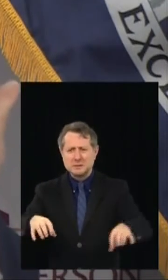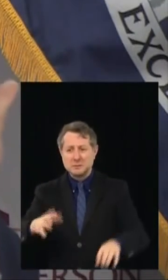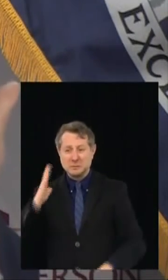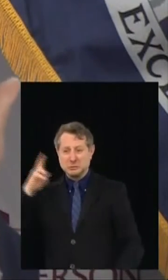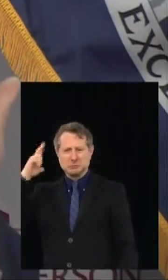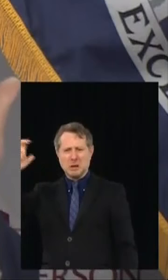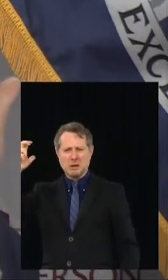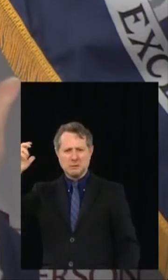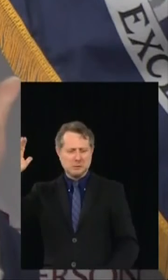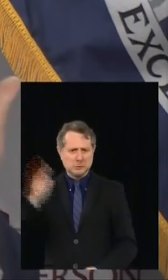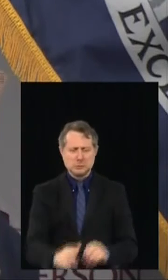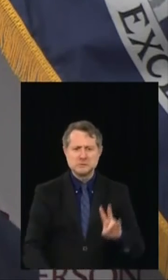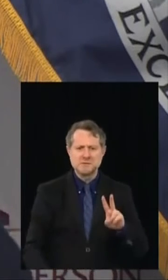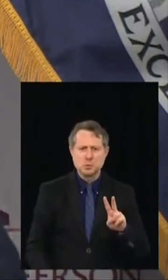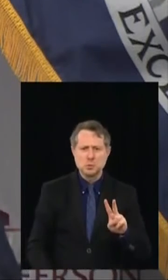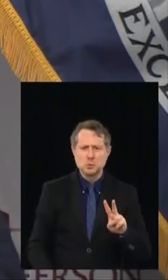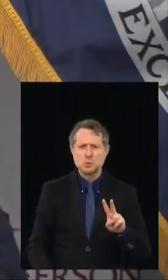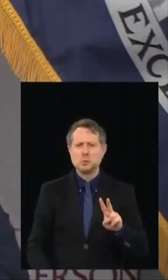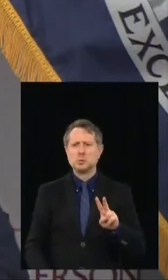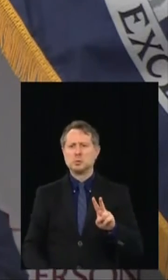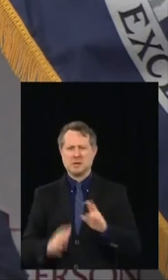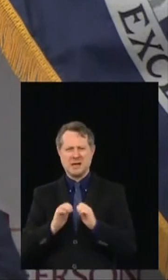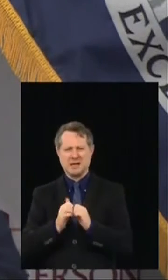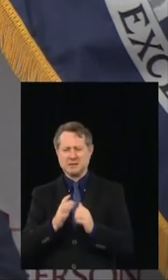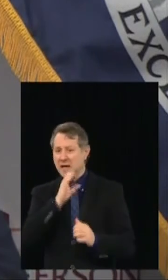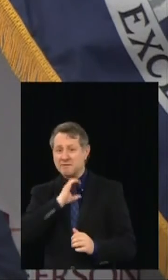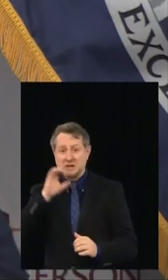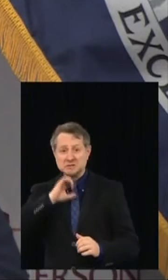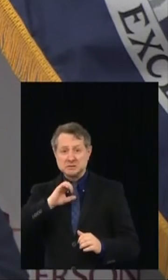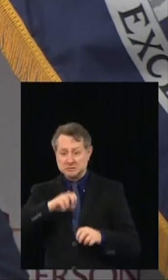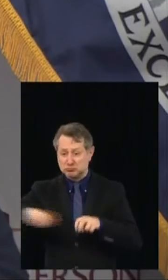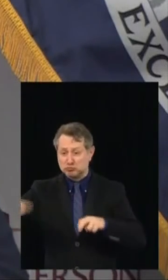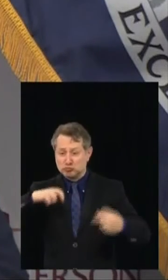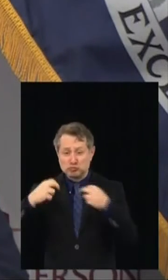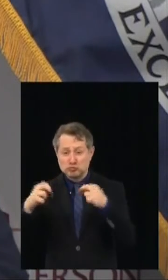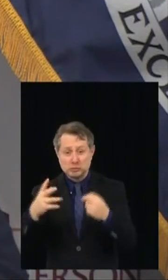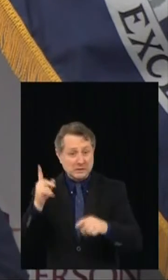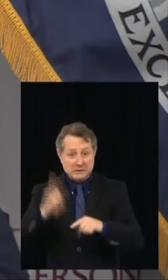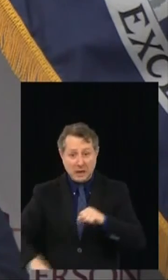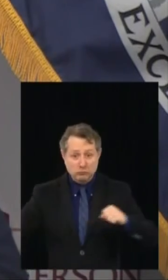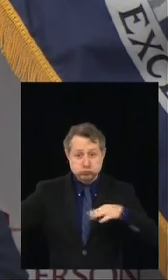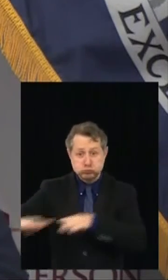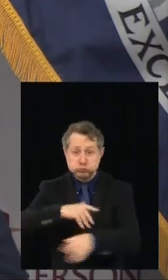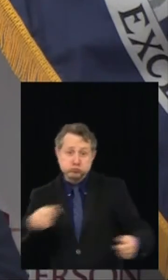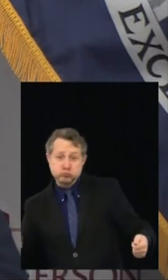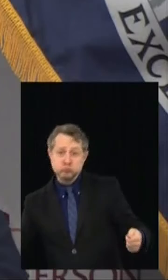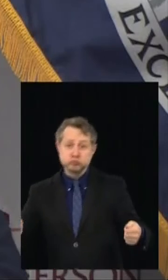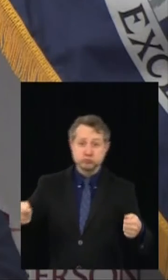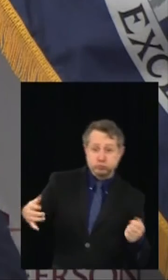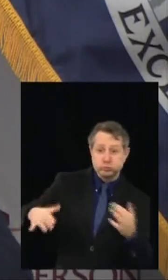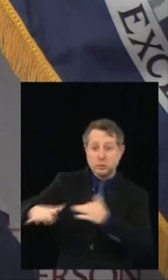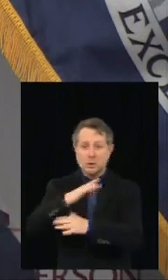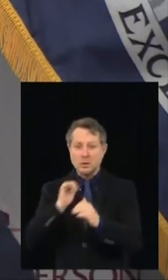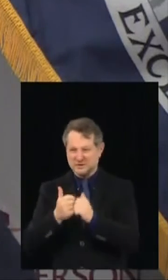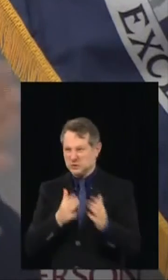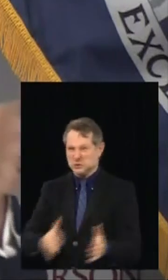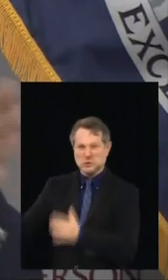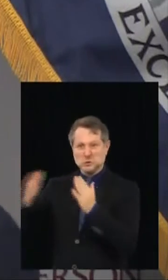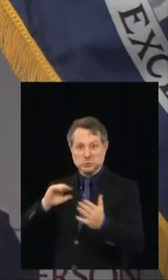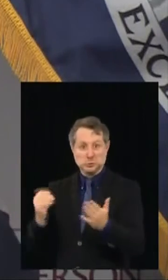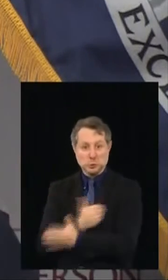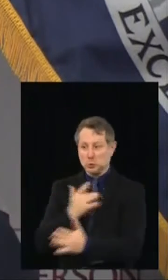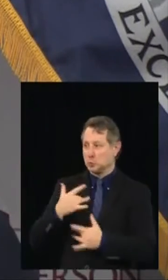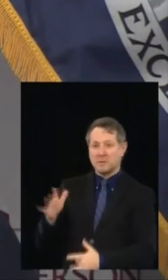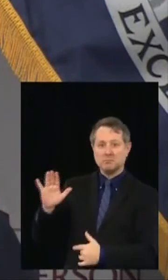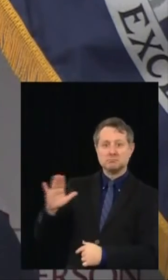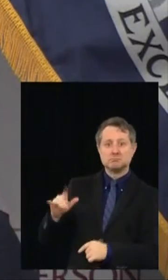have a cafeteria without a gathering of students? So we told them to plan for a new normal, but I want to see what